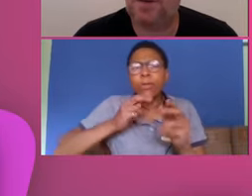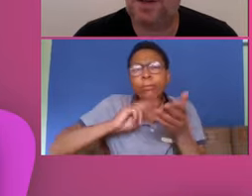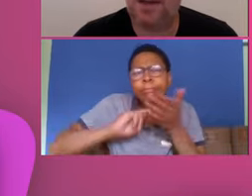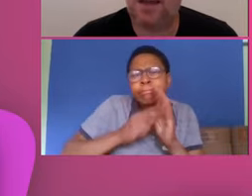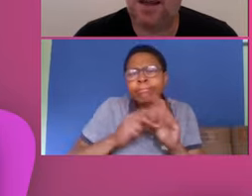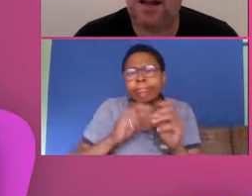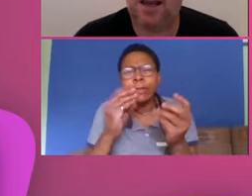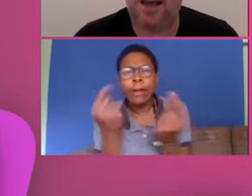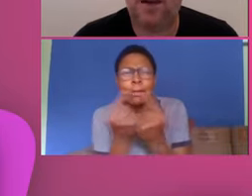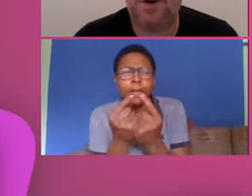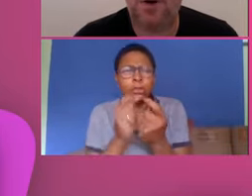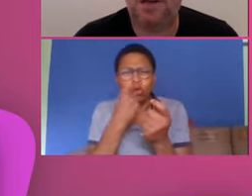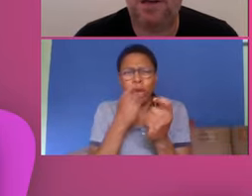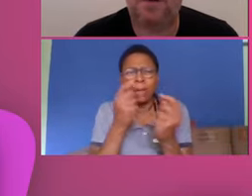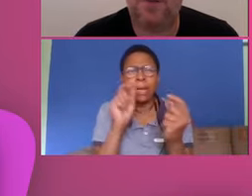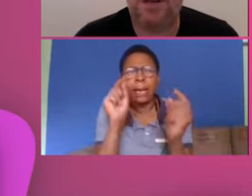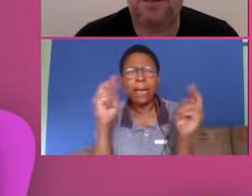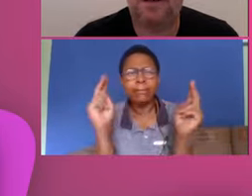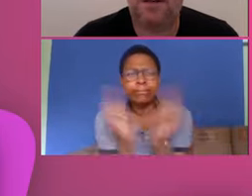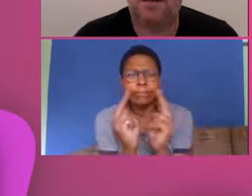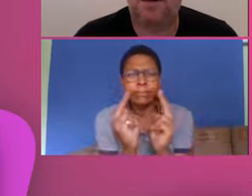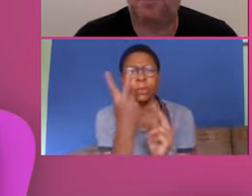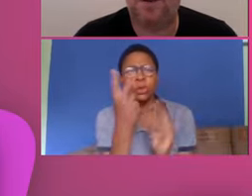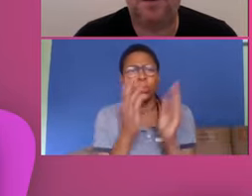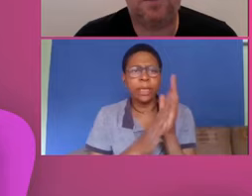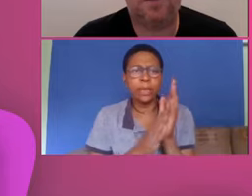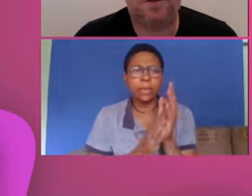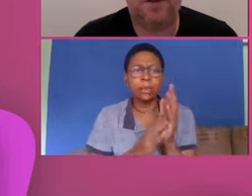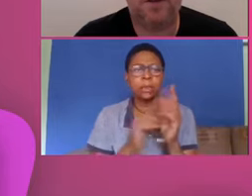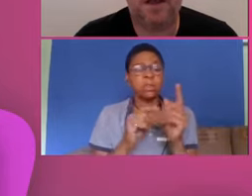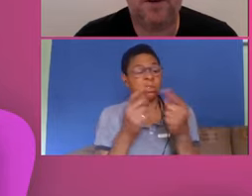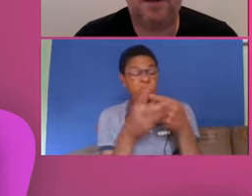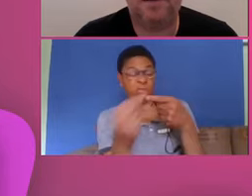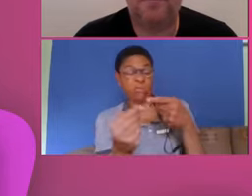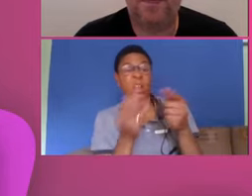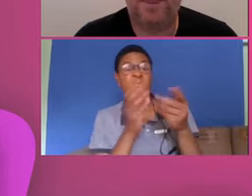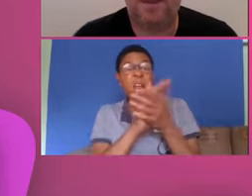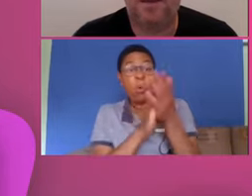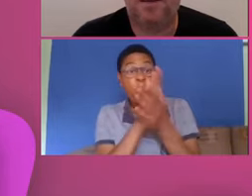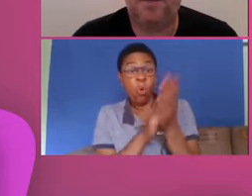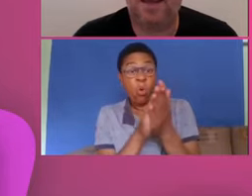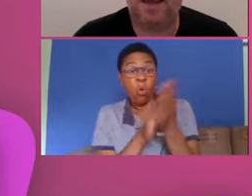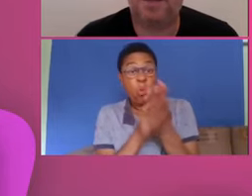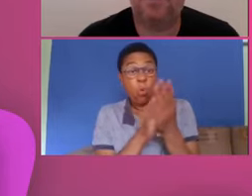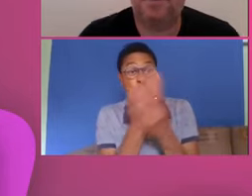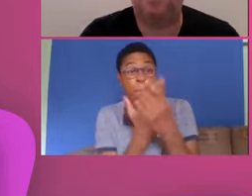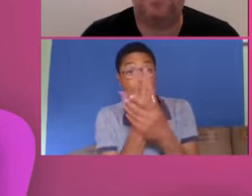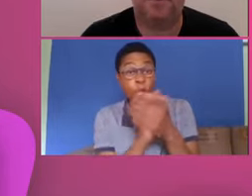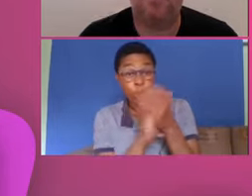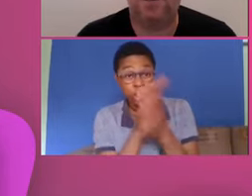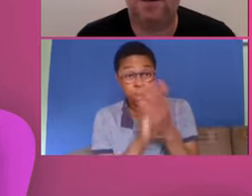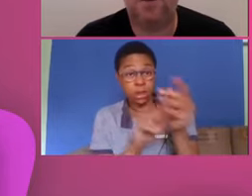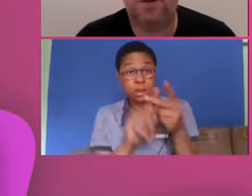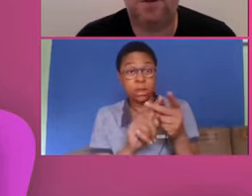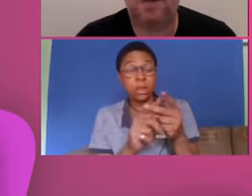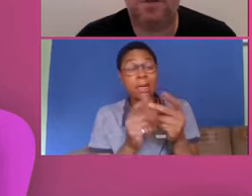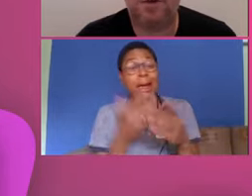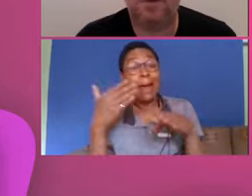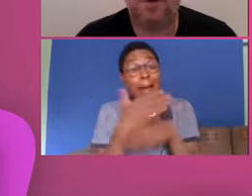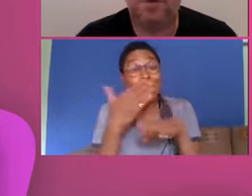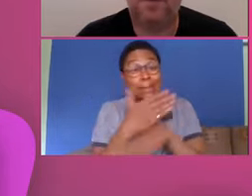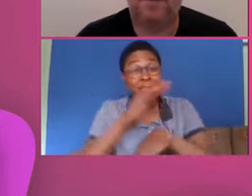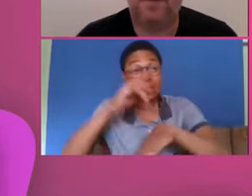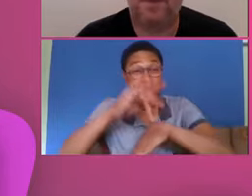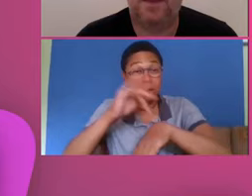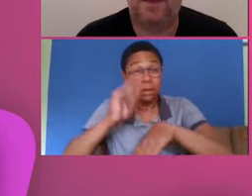hand washing and cleaning of common touch points like toilets or communal areas, keeping activity time as short as